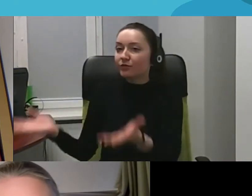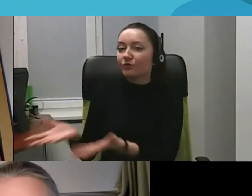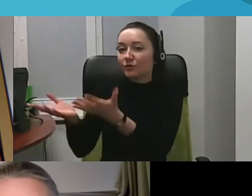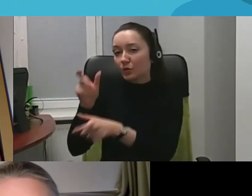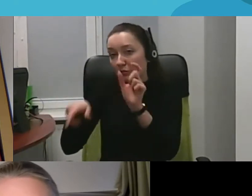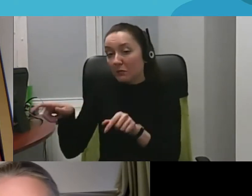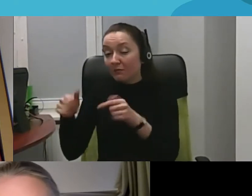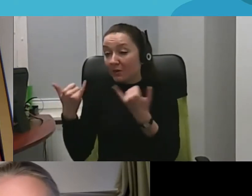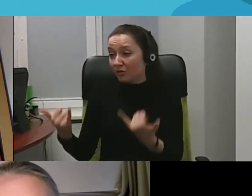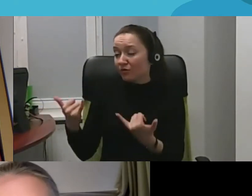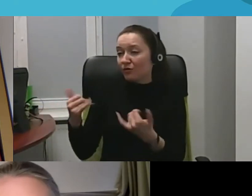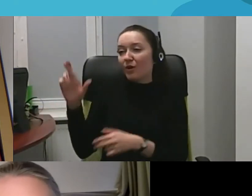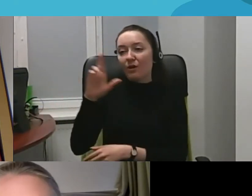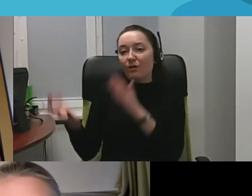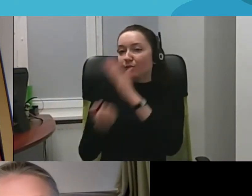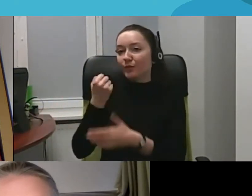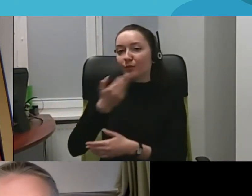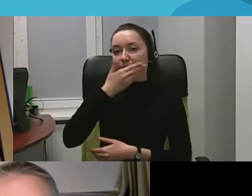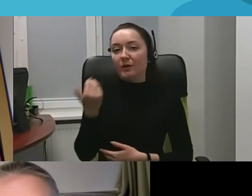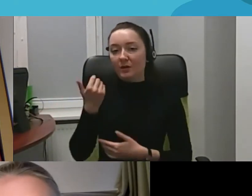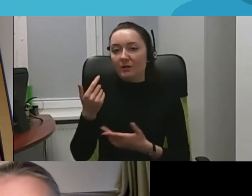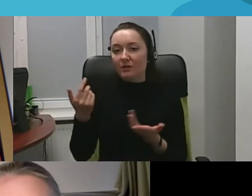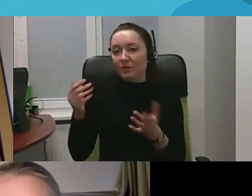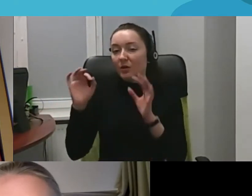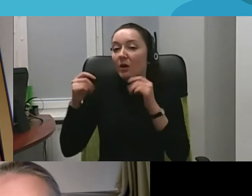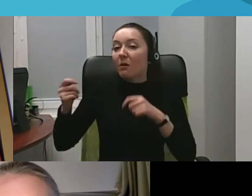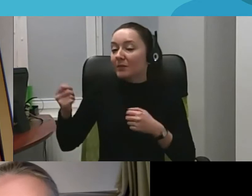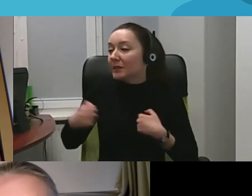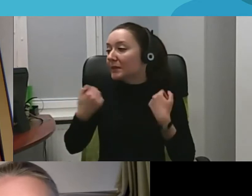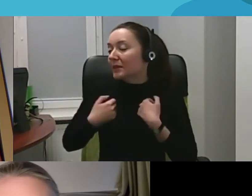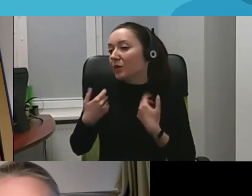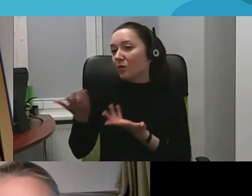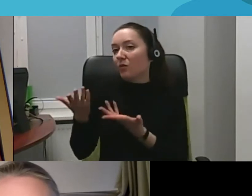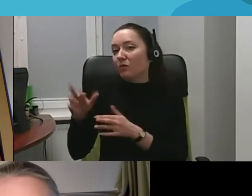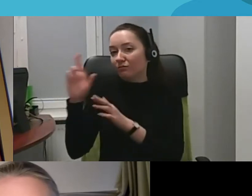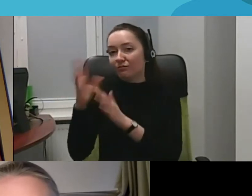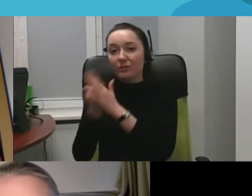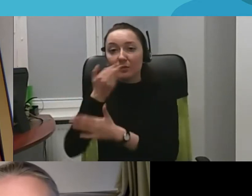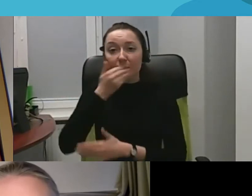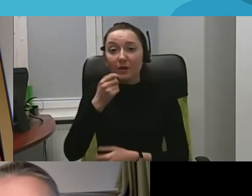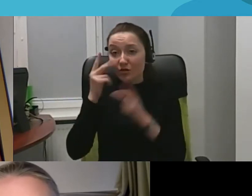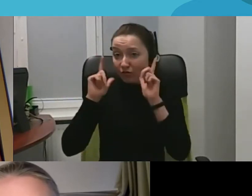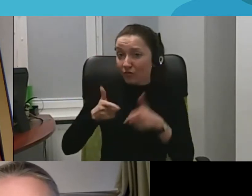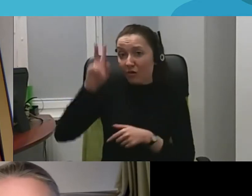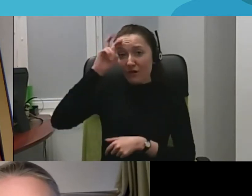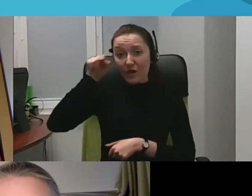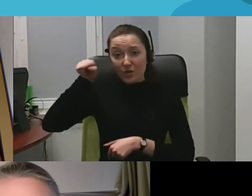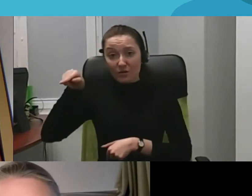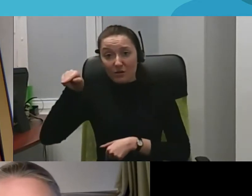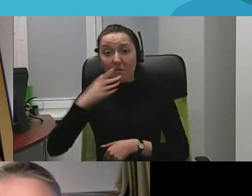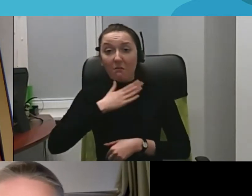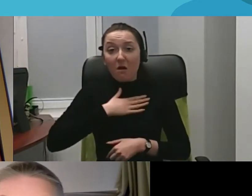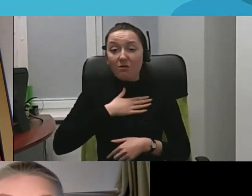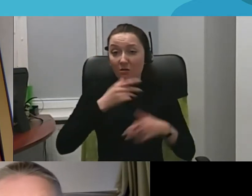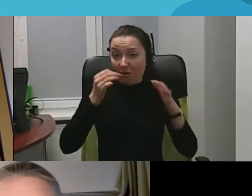as you have noticed, because indeed the government doesn't recognize the mandate. The third